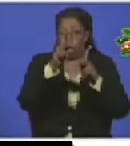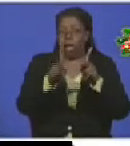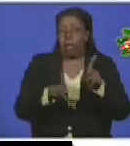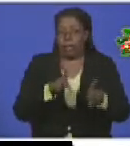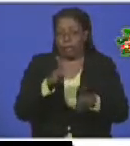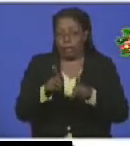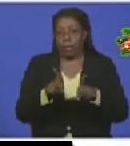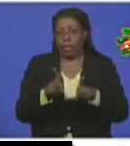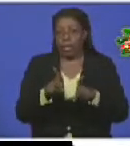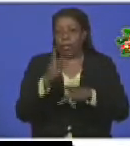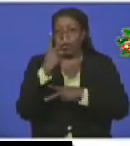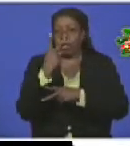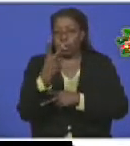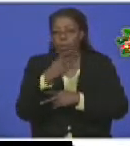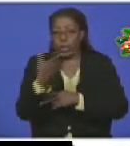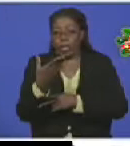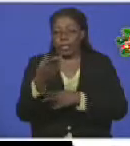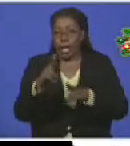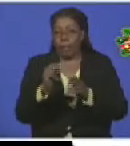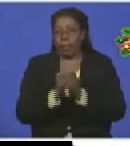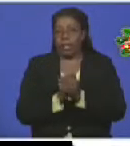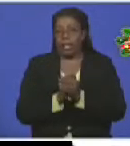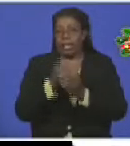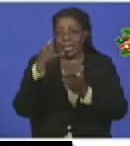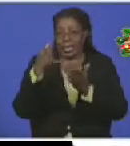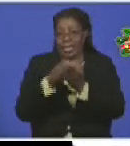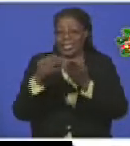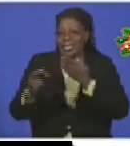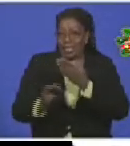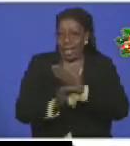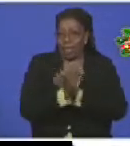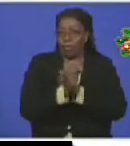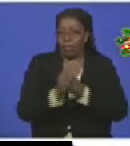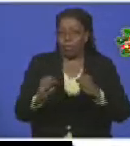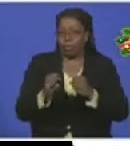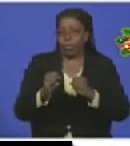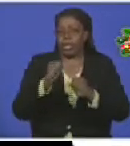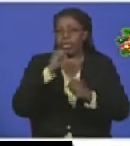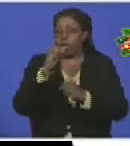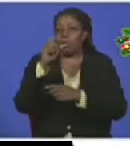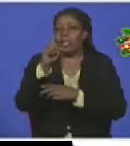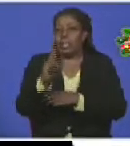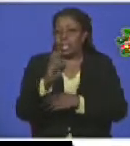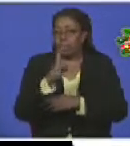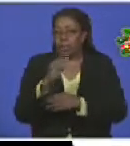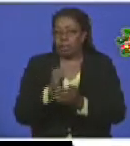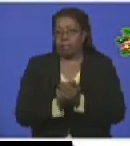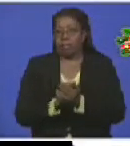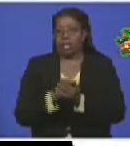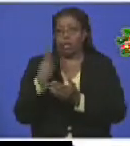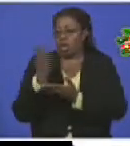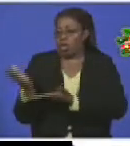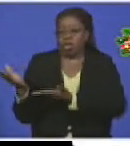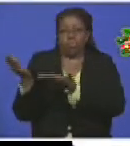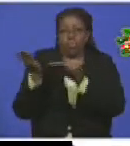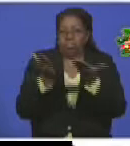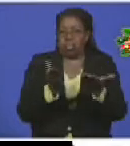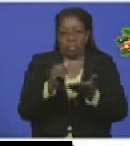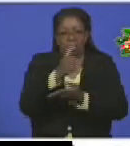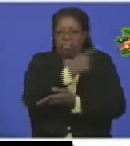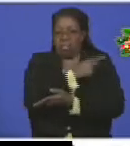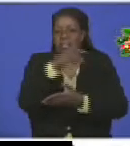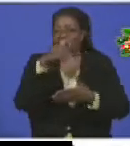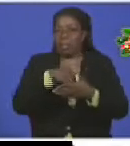that 2 things are in place, that it will be safe and it will not be mandatory. We're not going to be bringing anything in that's going